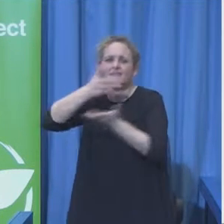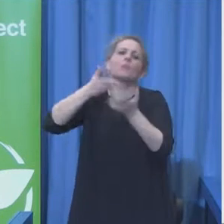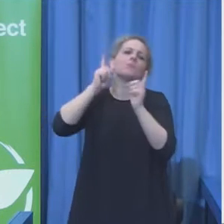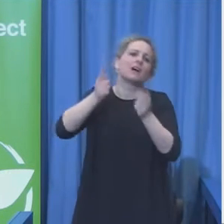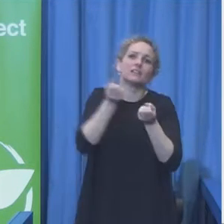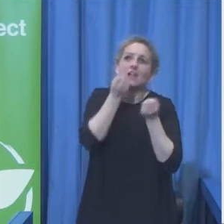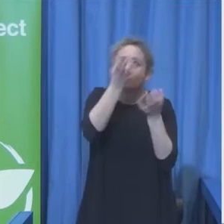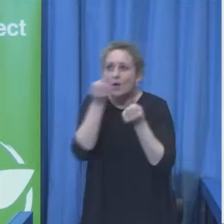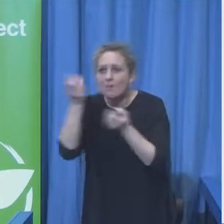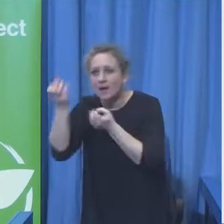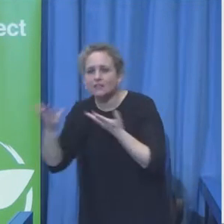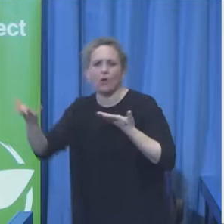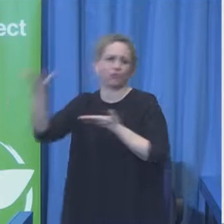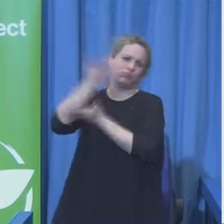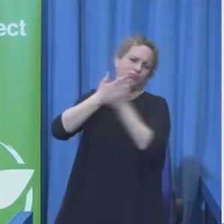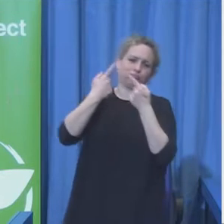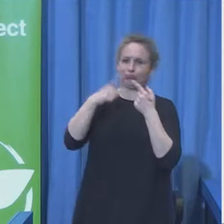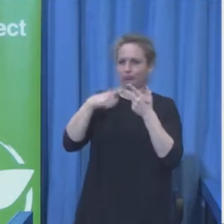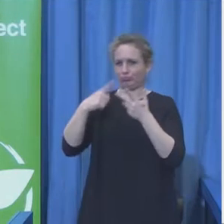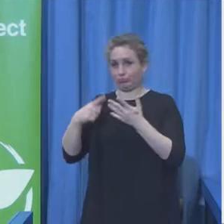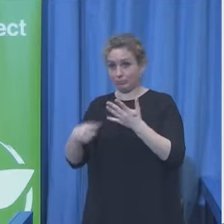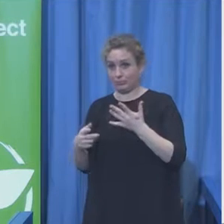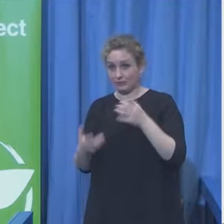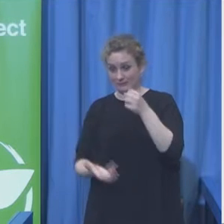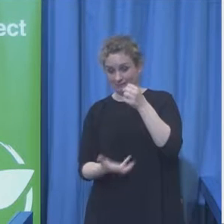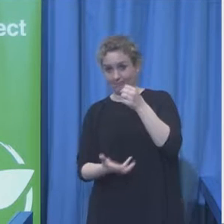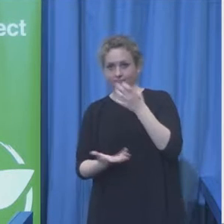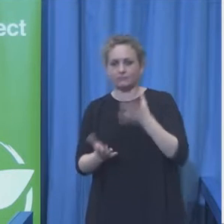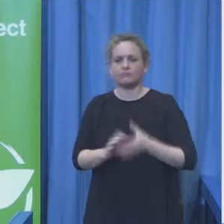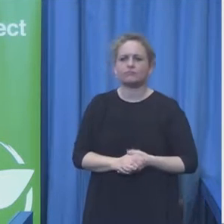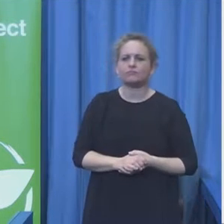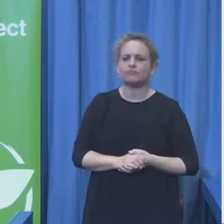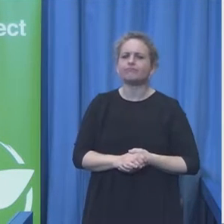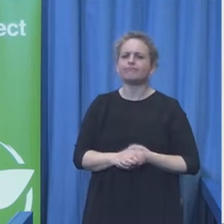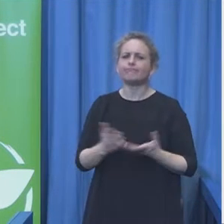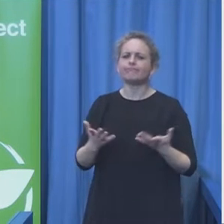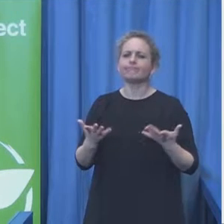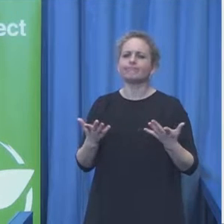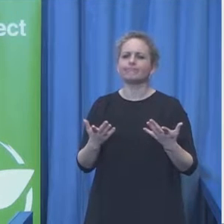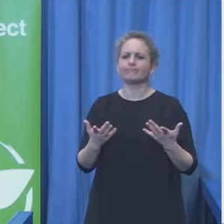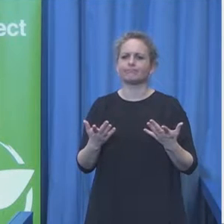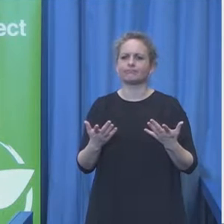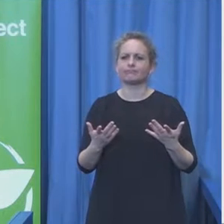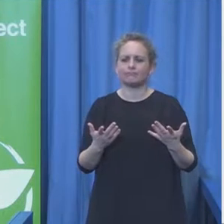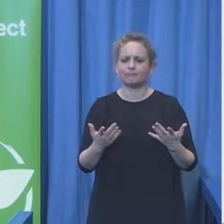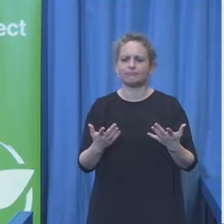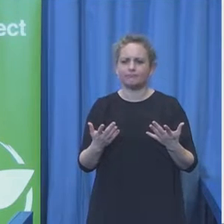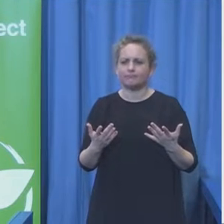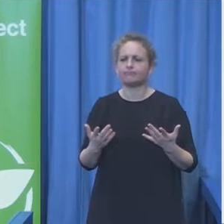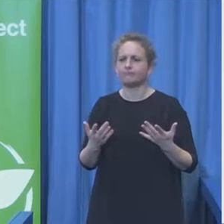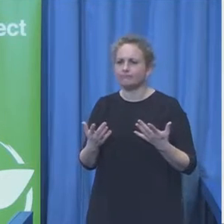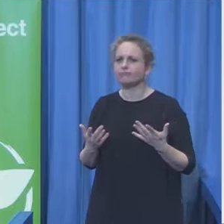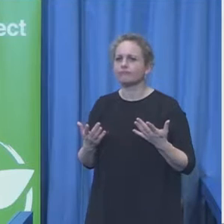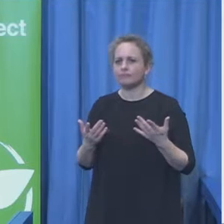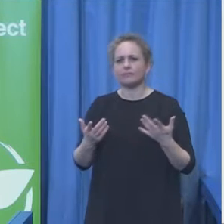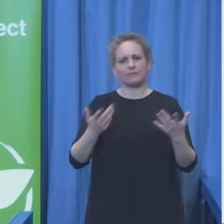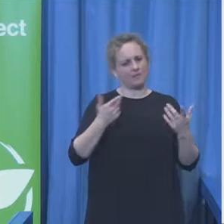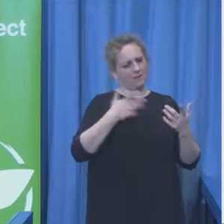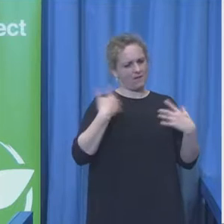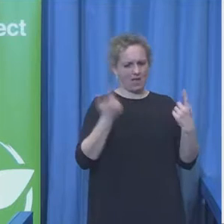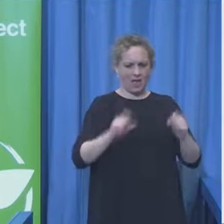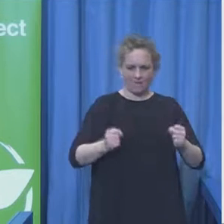to capacity development, we have developed a toolkit on disability for Africa.